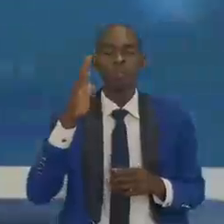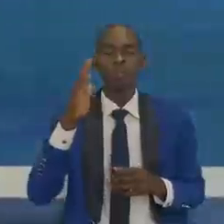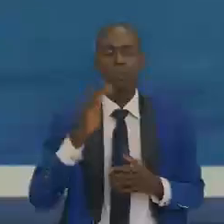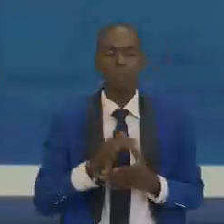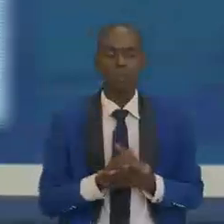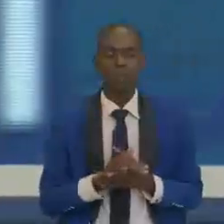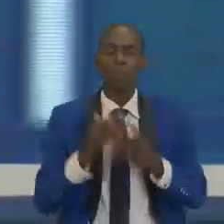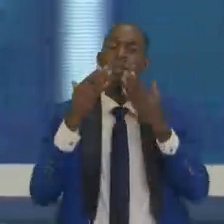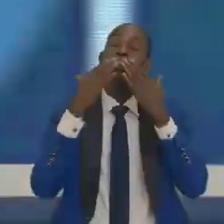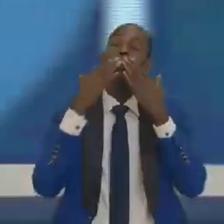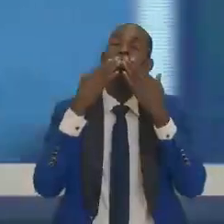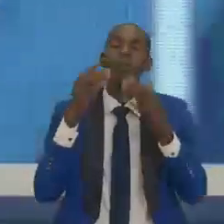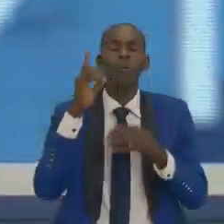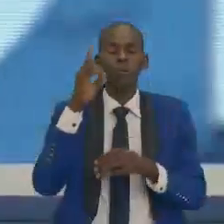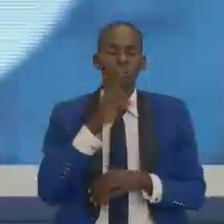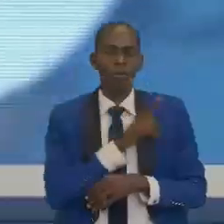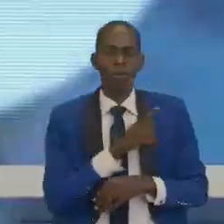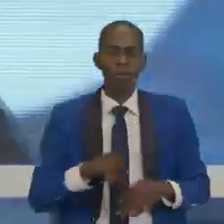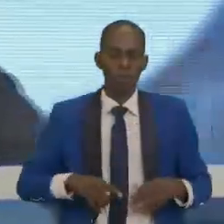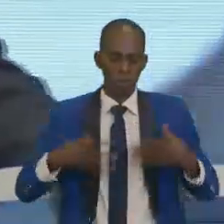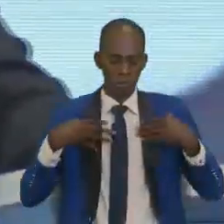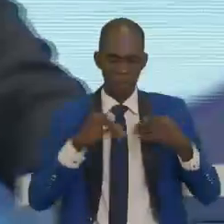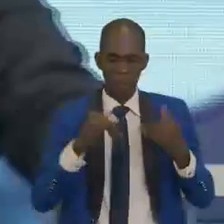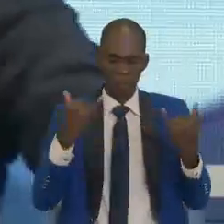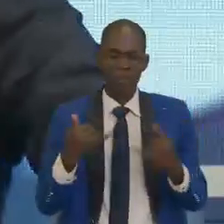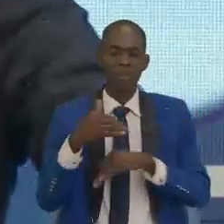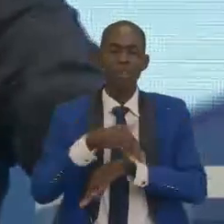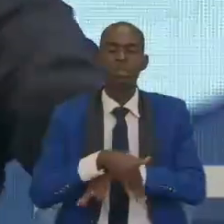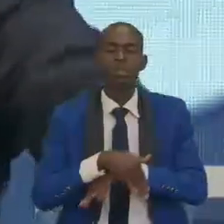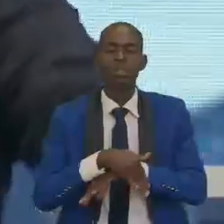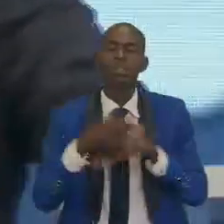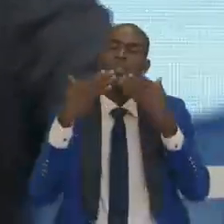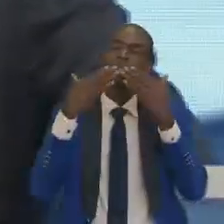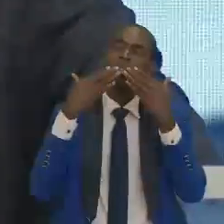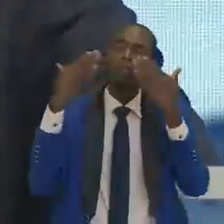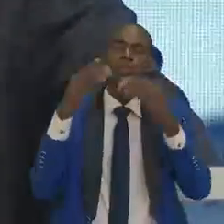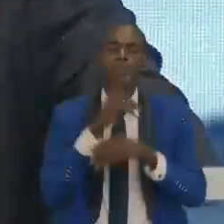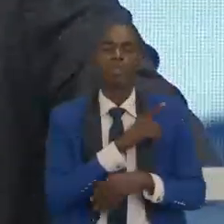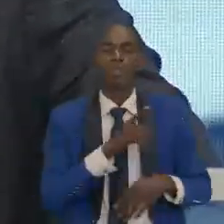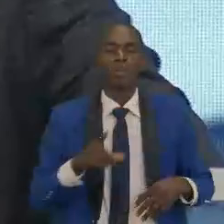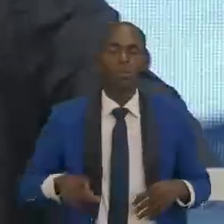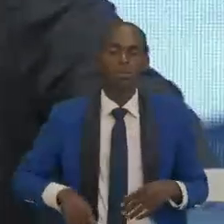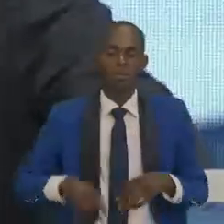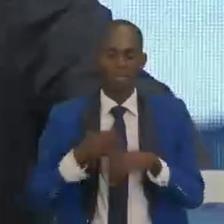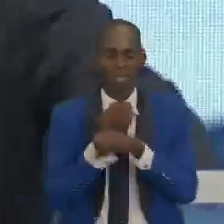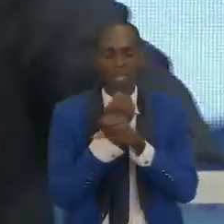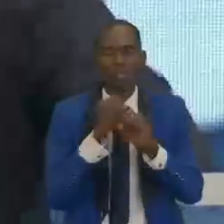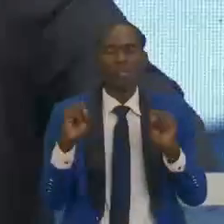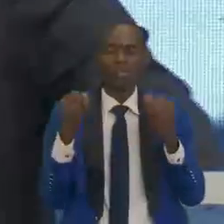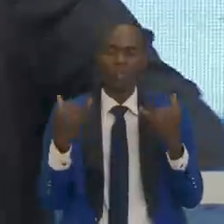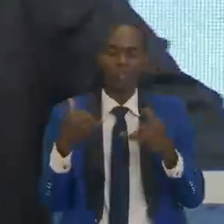Thank you, Lord. Healing tonight. Thank you, Lord. Salvation